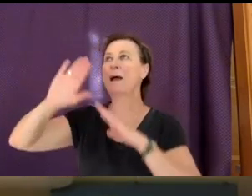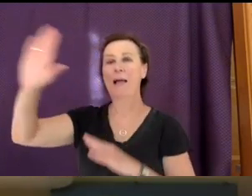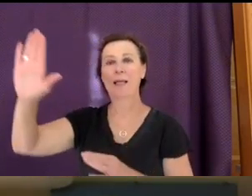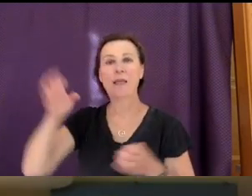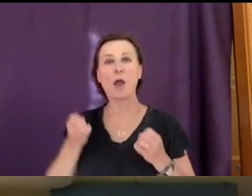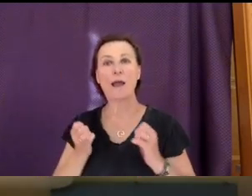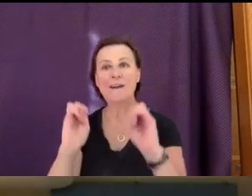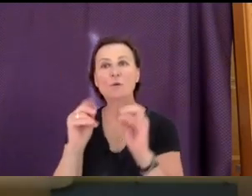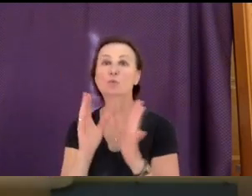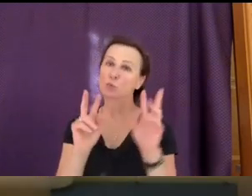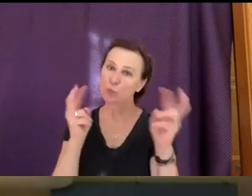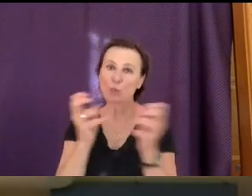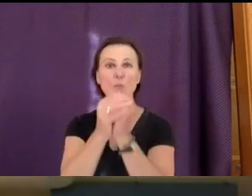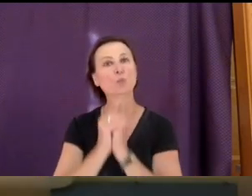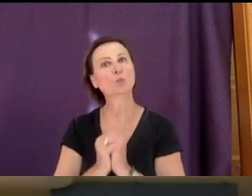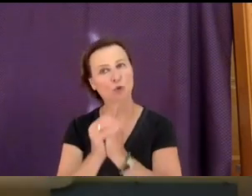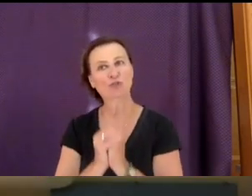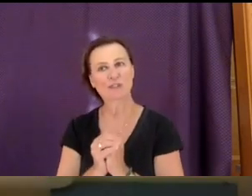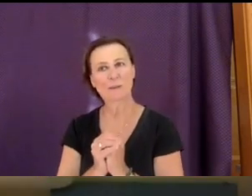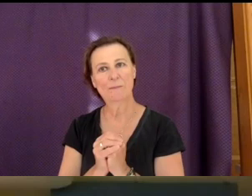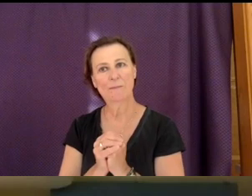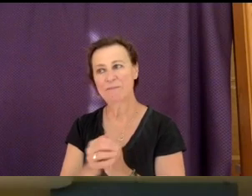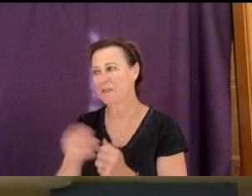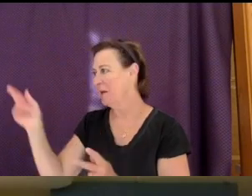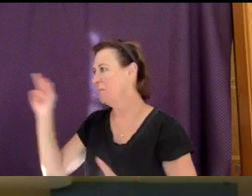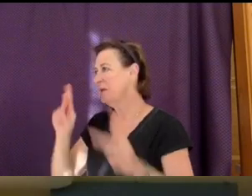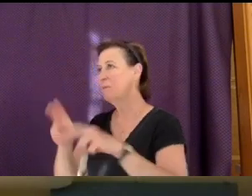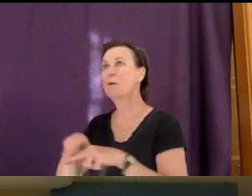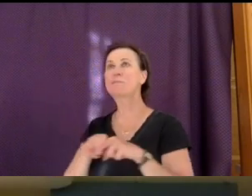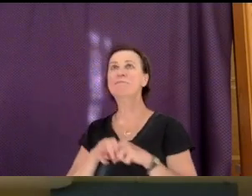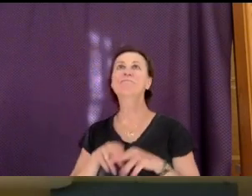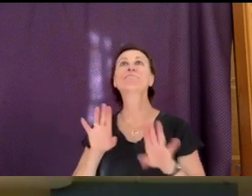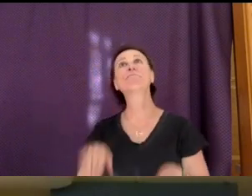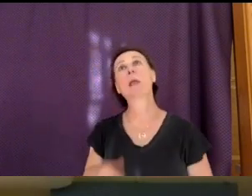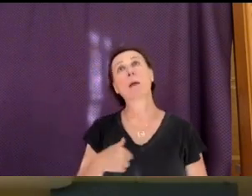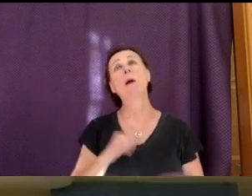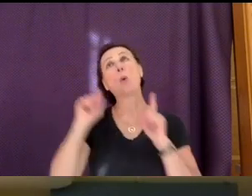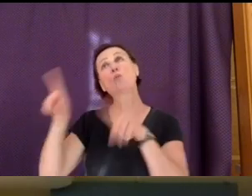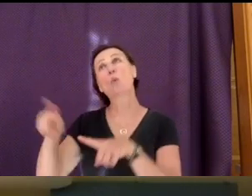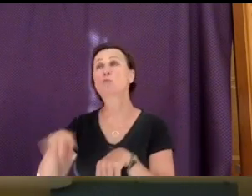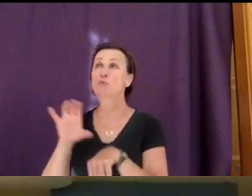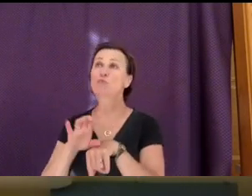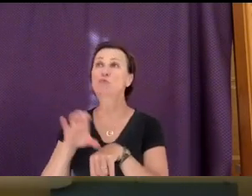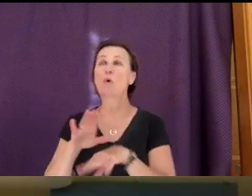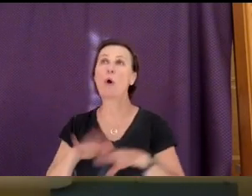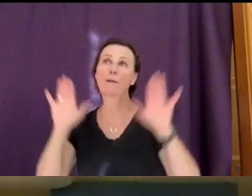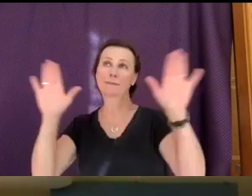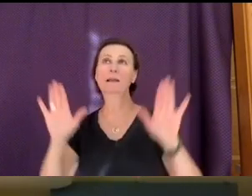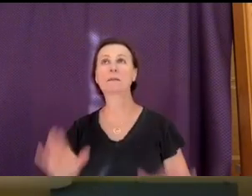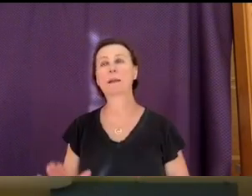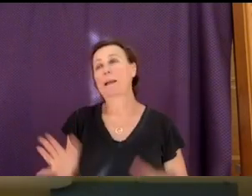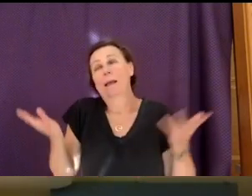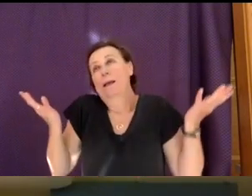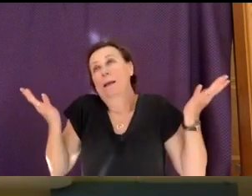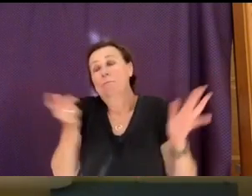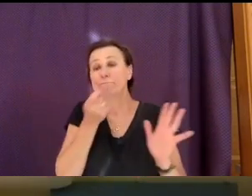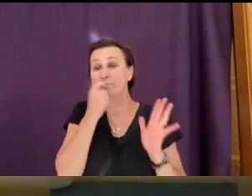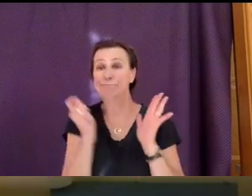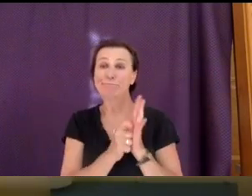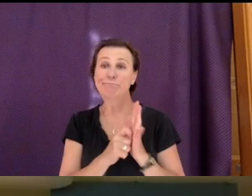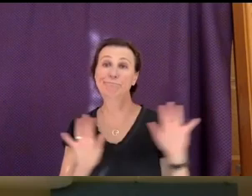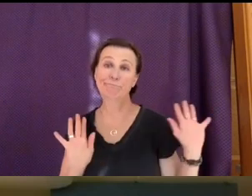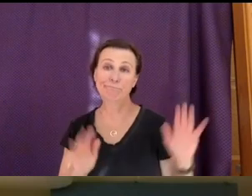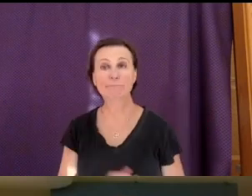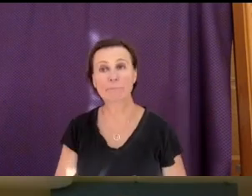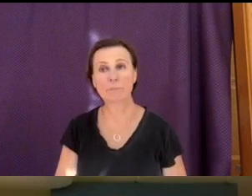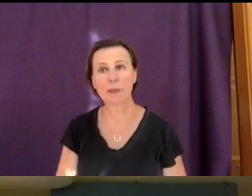say. They just sit back and think, oh, I'll go to church on Sunday or whatever. And that's it. And